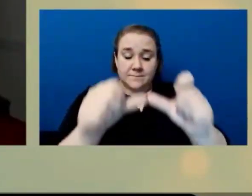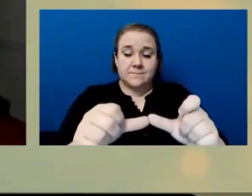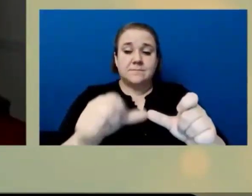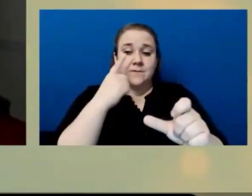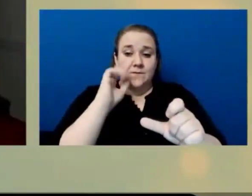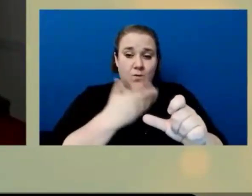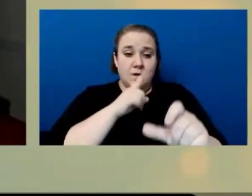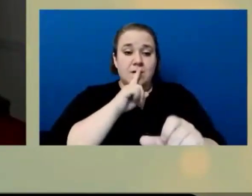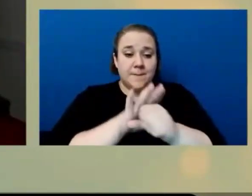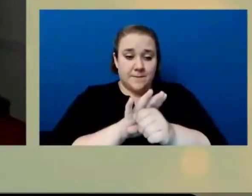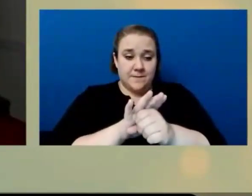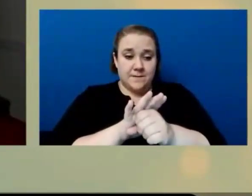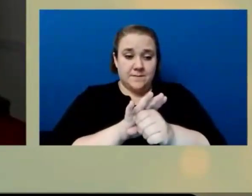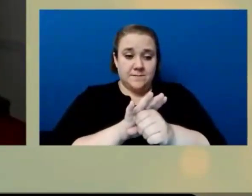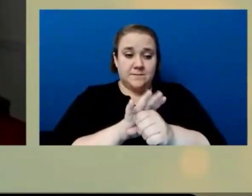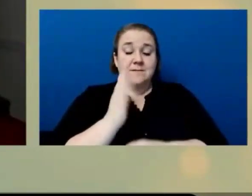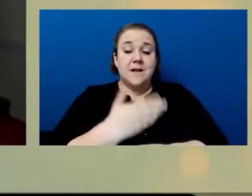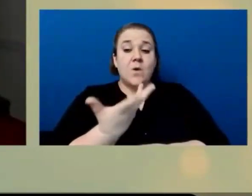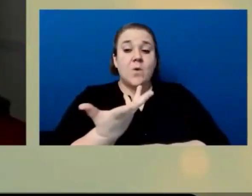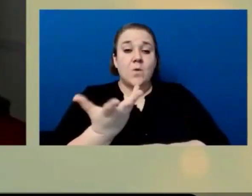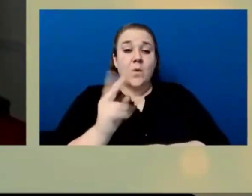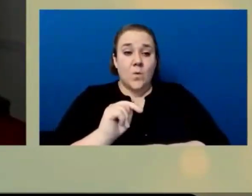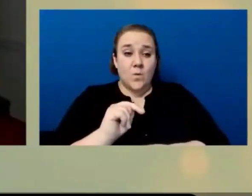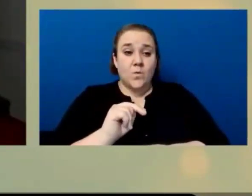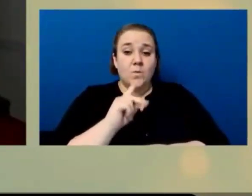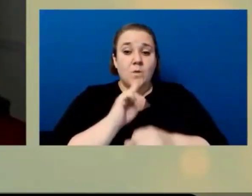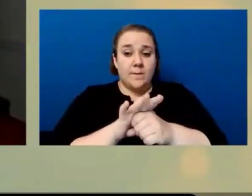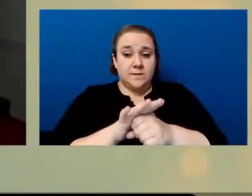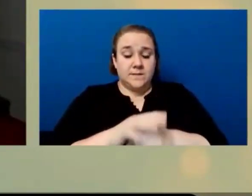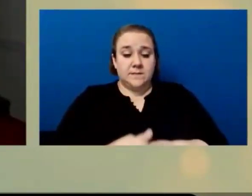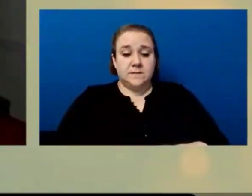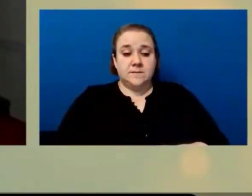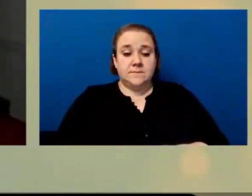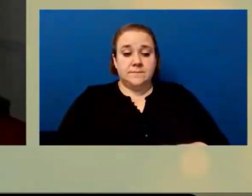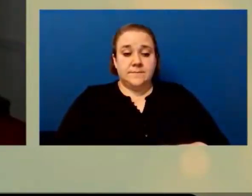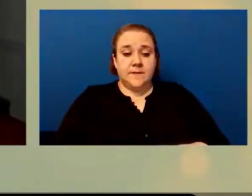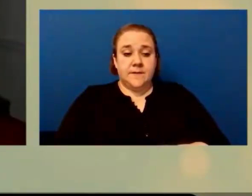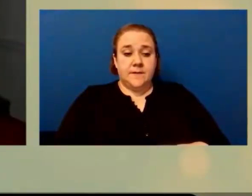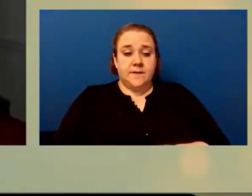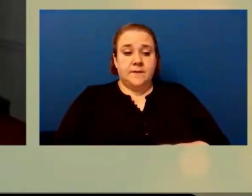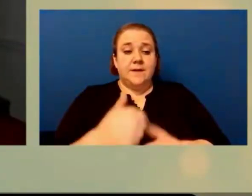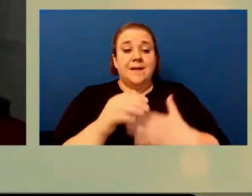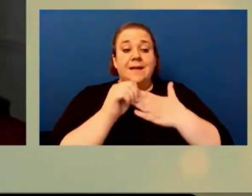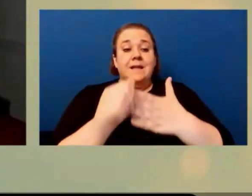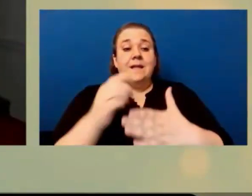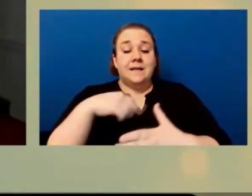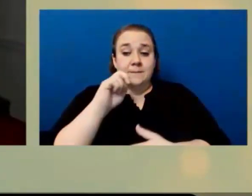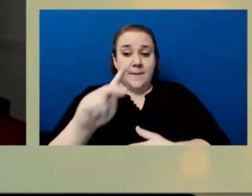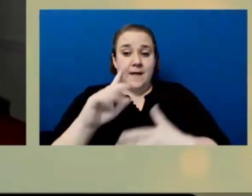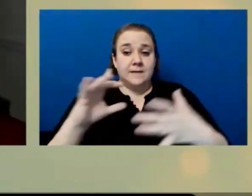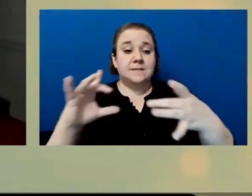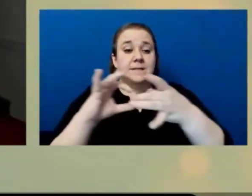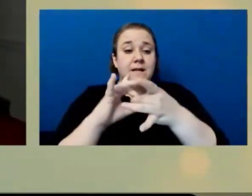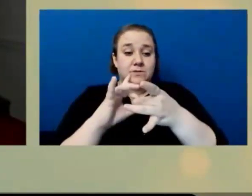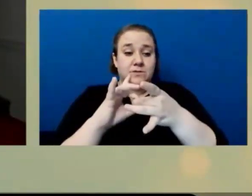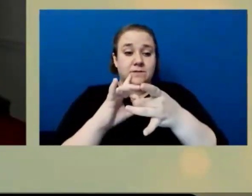to our own commitments and our own promises. Lead us back into